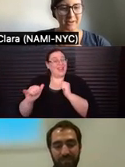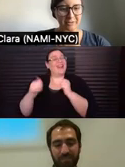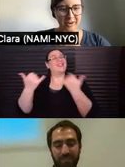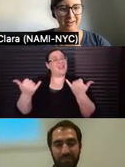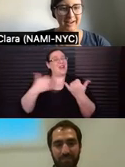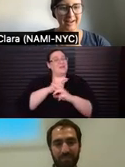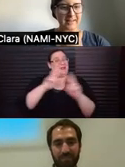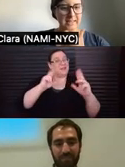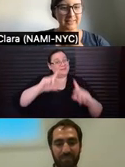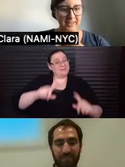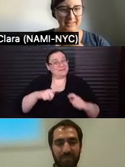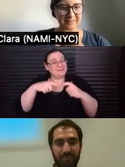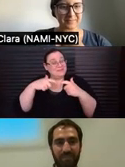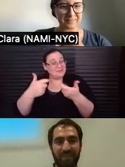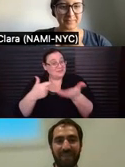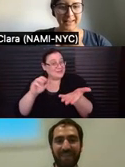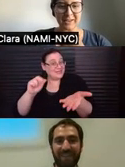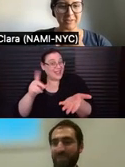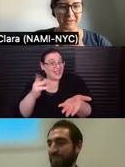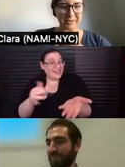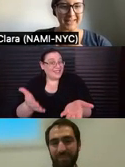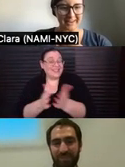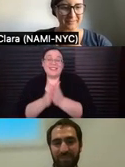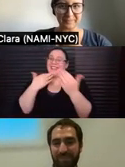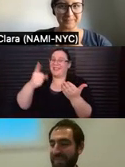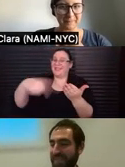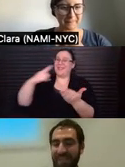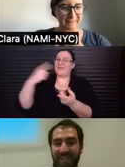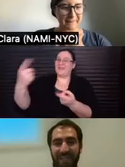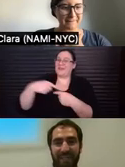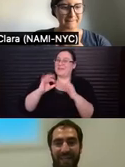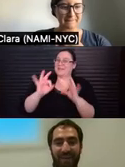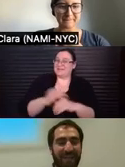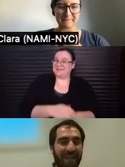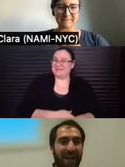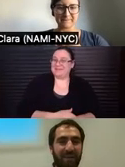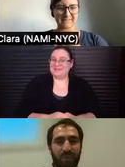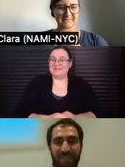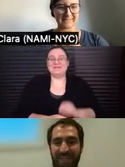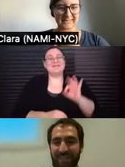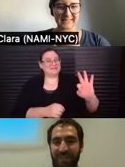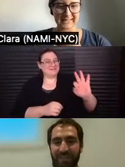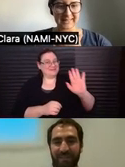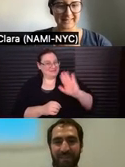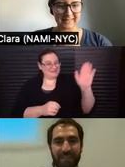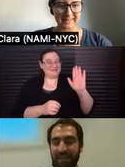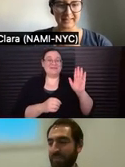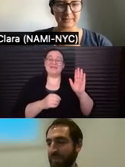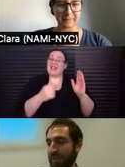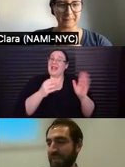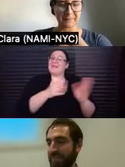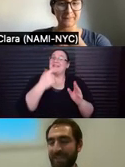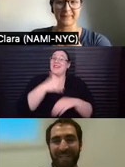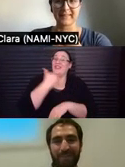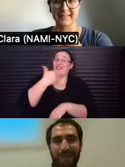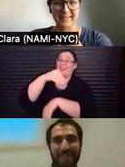it over to Anthony. Thank you, everyone, for being here. Yeah, and I would say good evening to